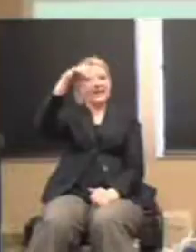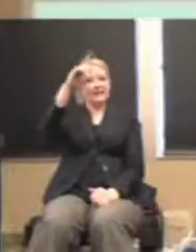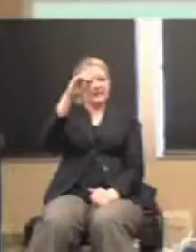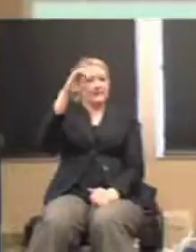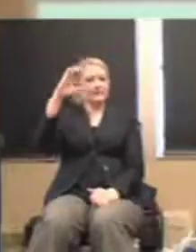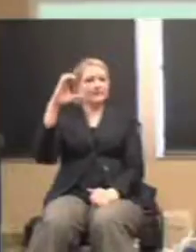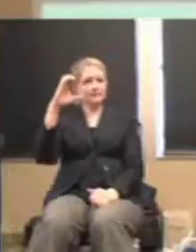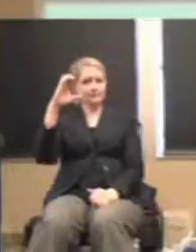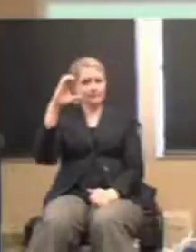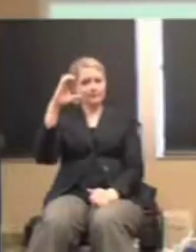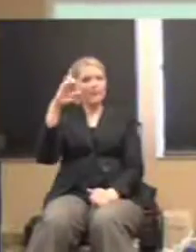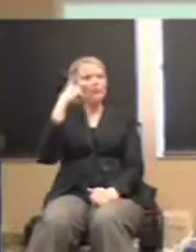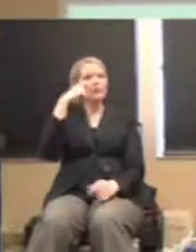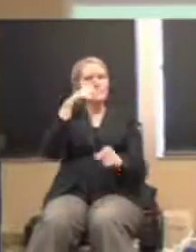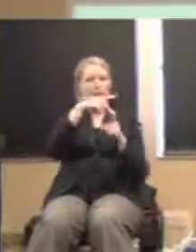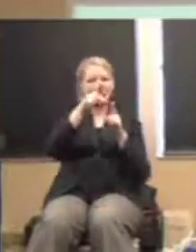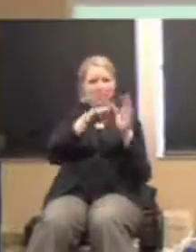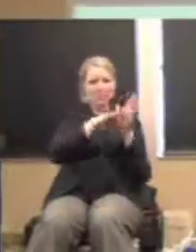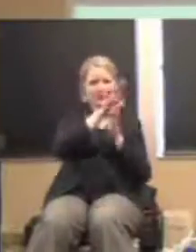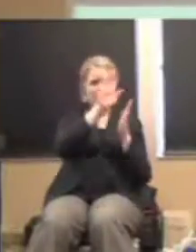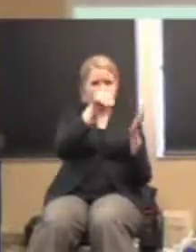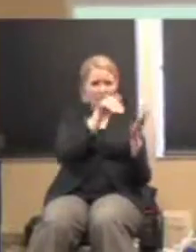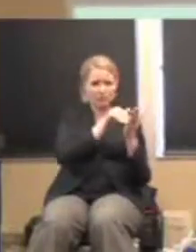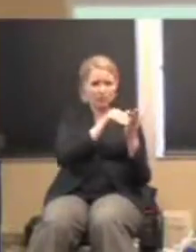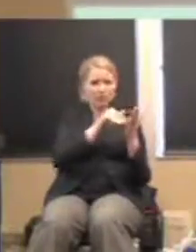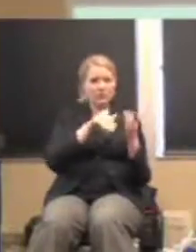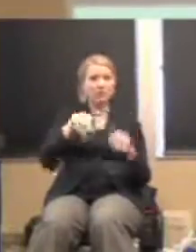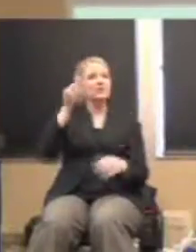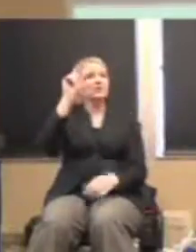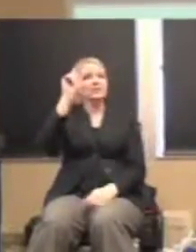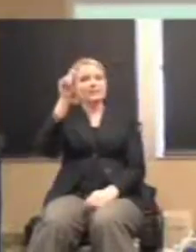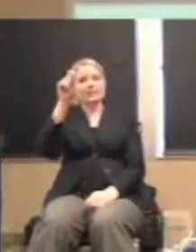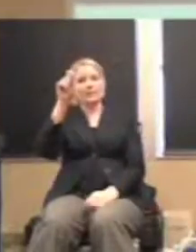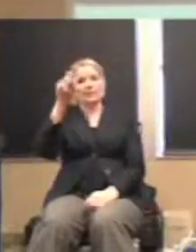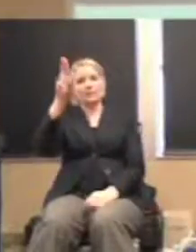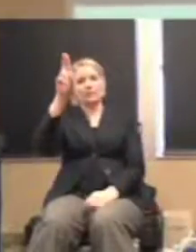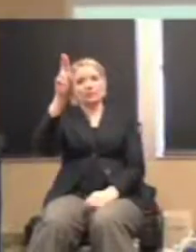PDC For Professional Development Center.